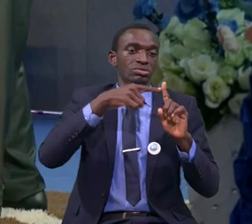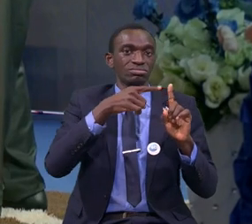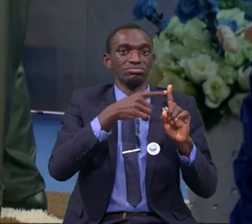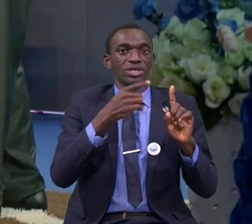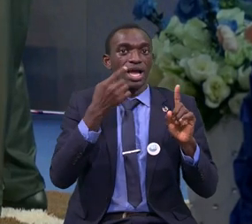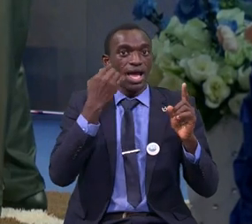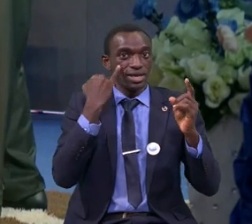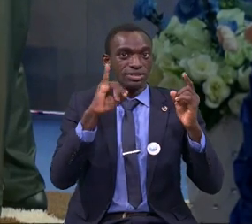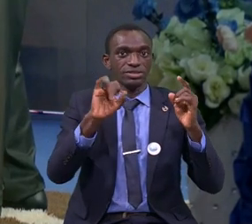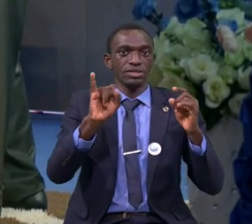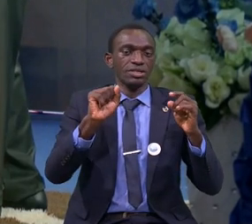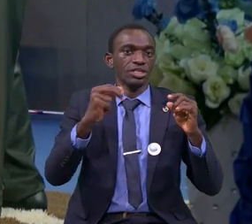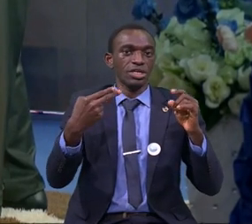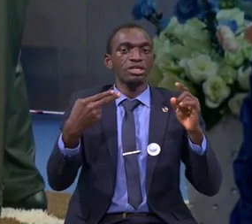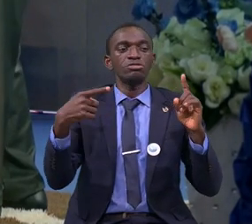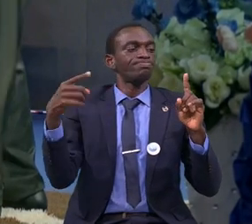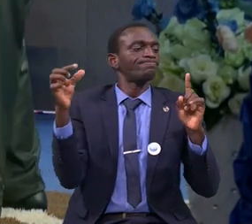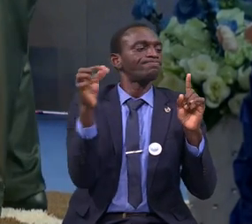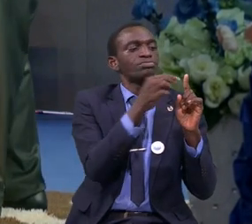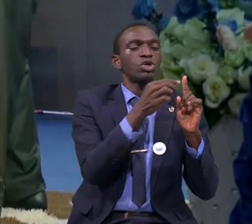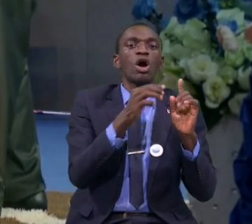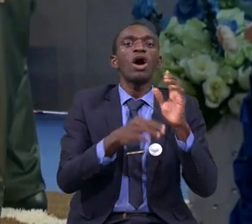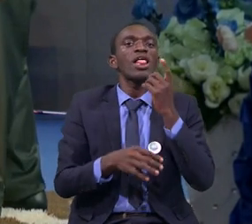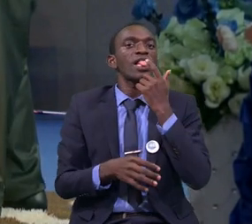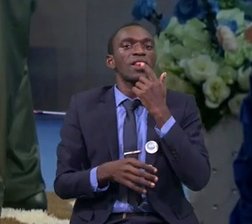this has touched thy lips.